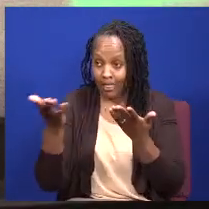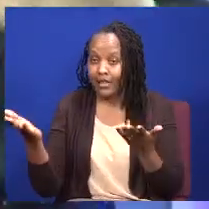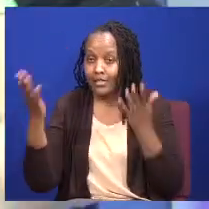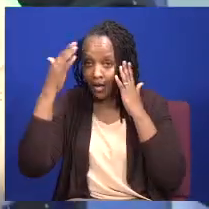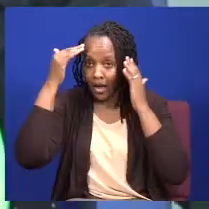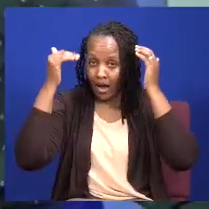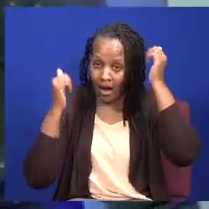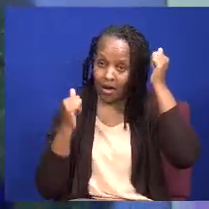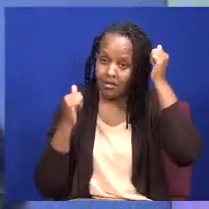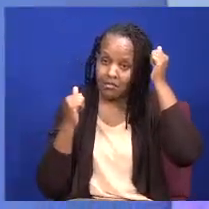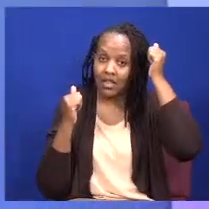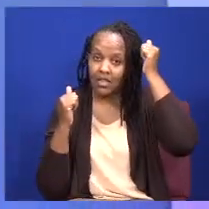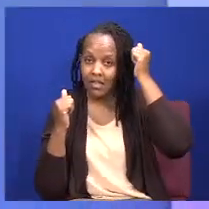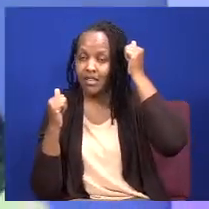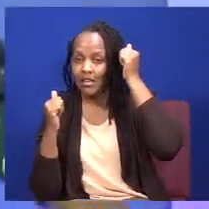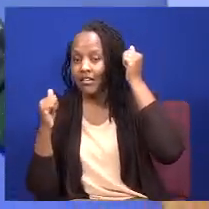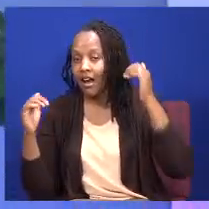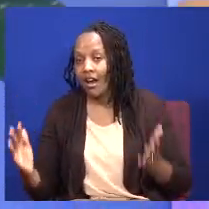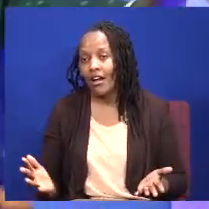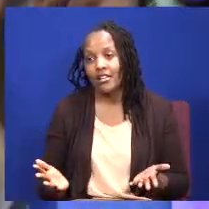up. There's an army